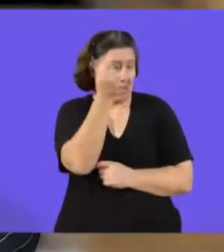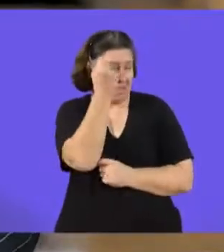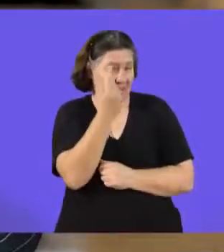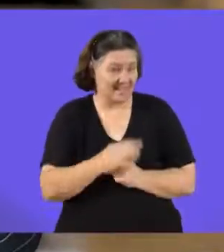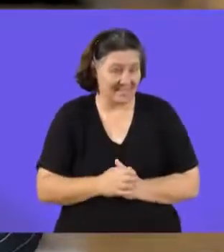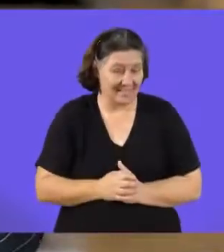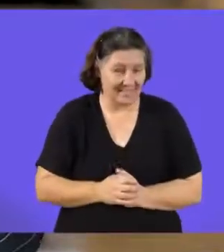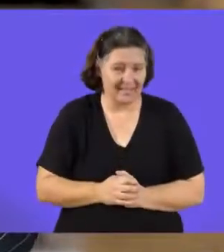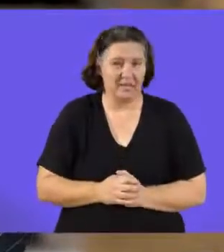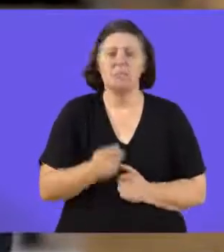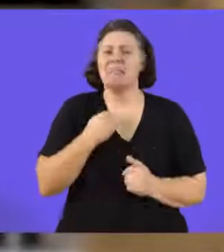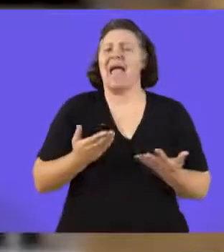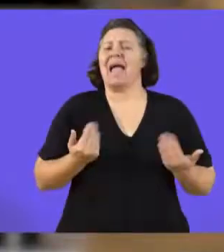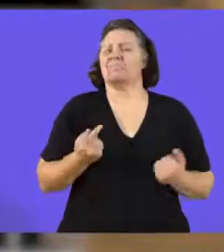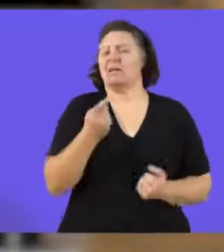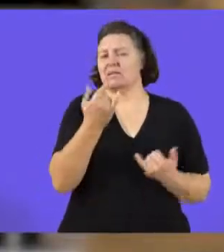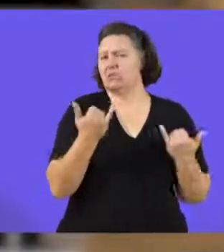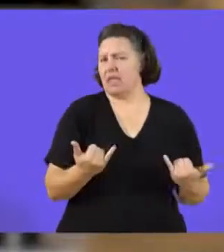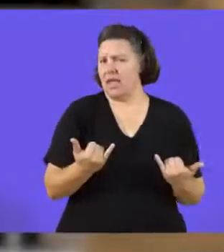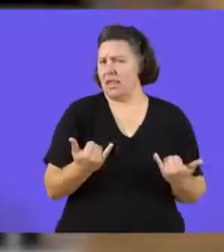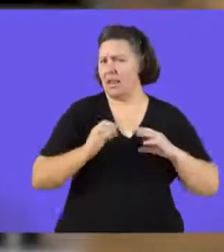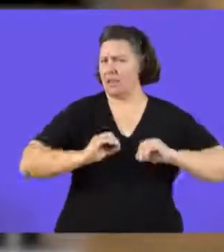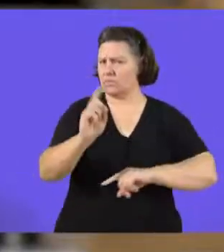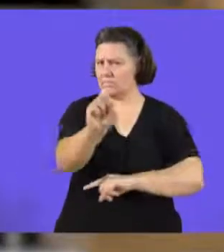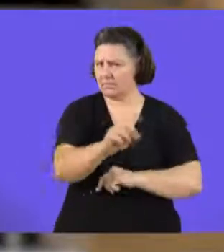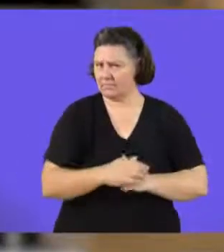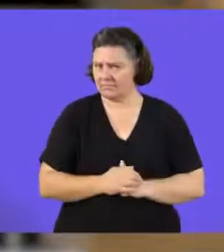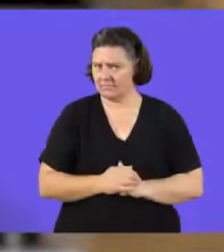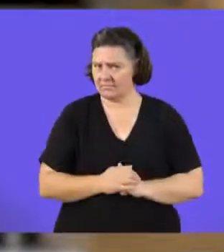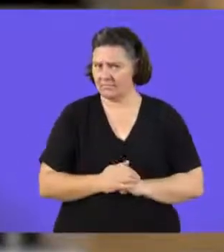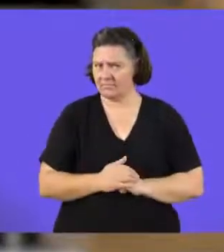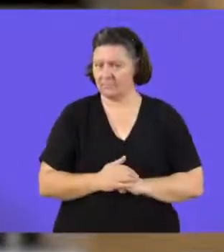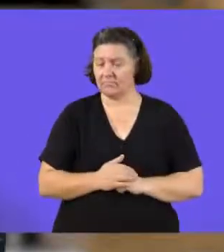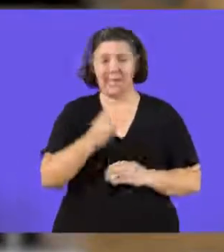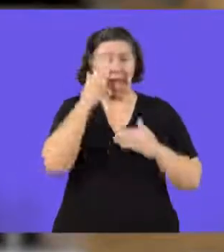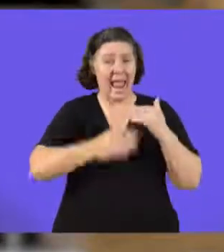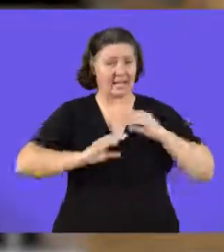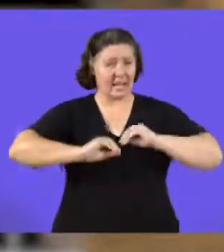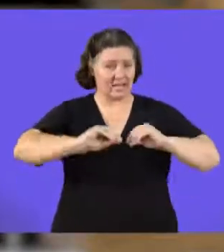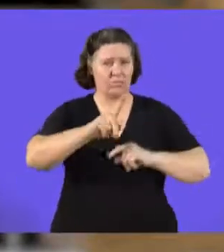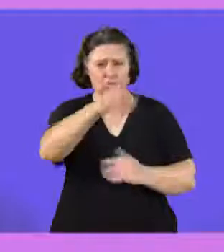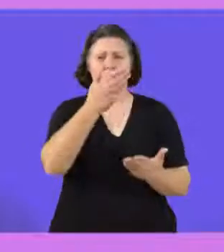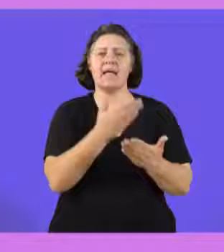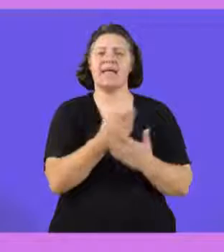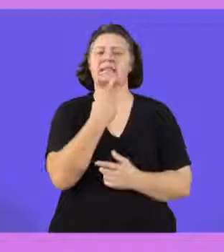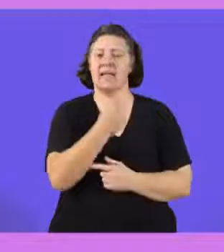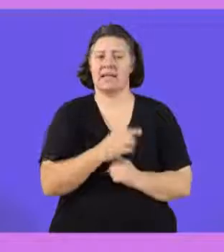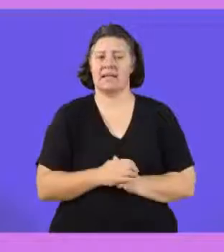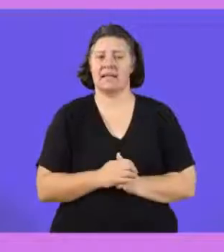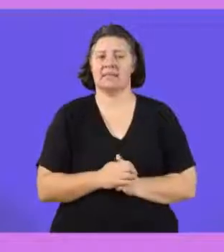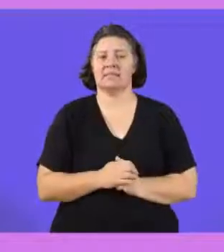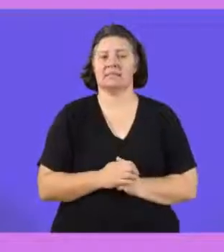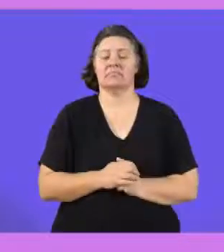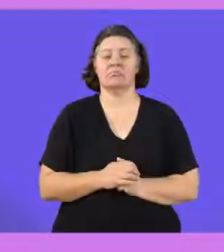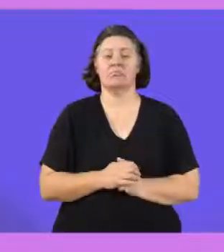about. Now, learners, what will I expect of you in today's lesson? All right, so by the end of this lesson, you should be able